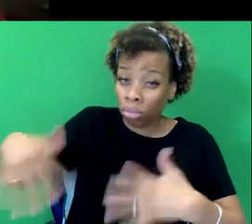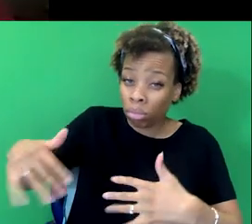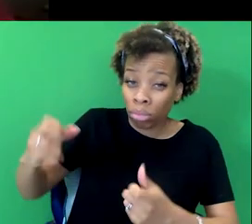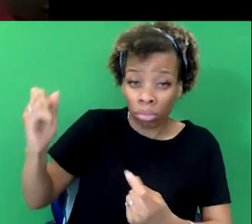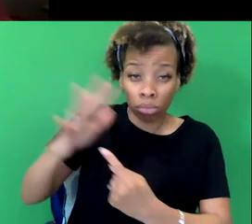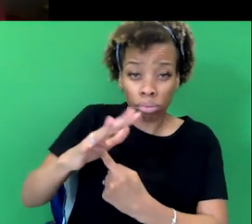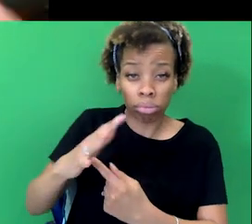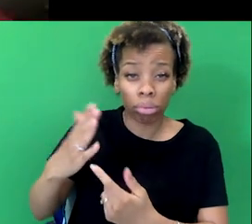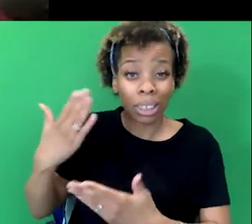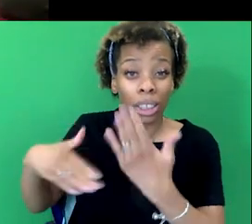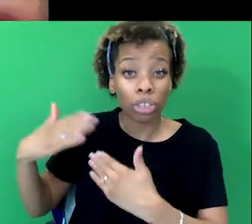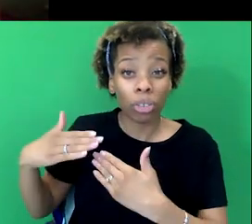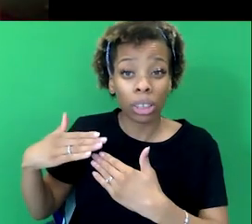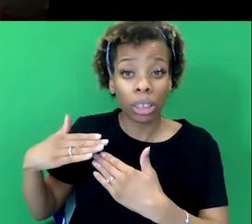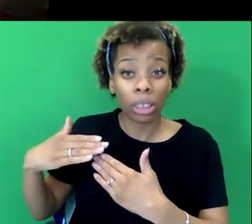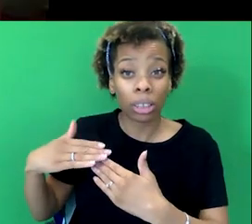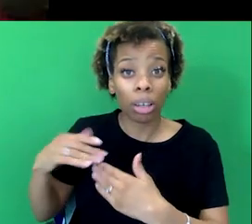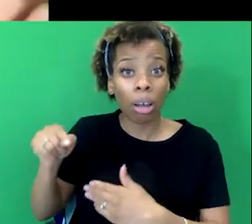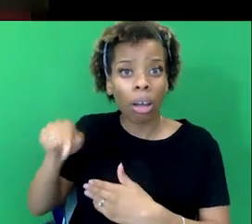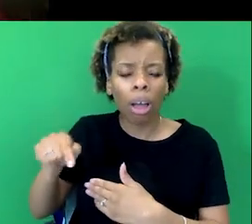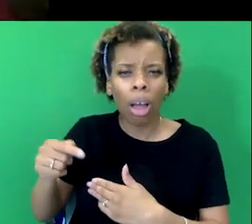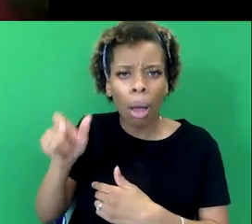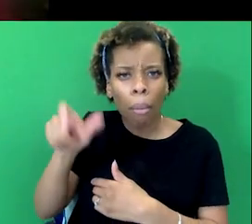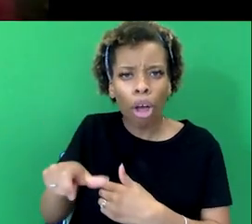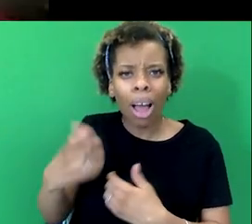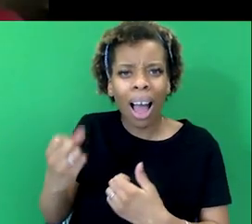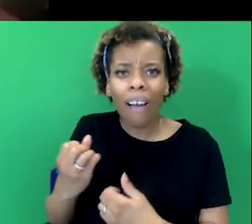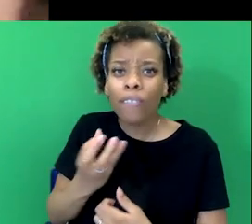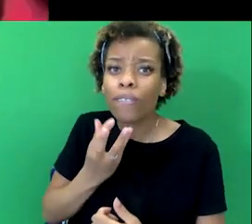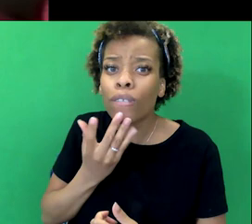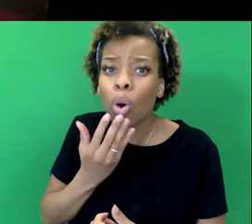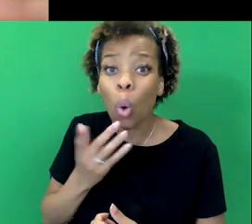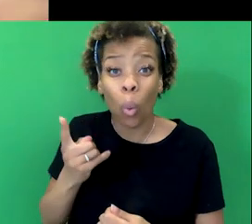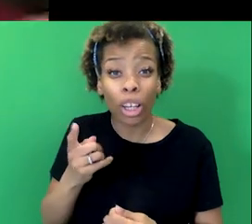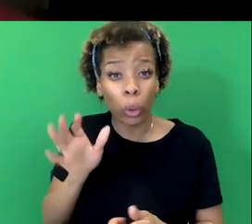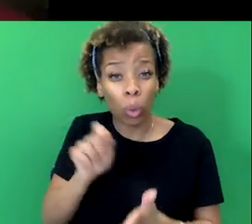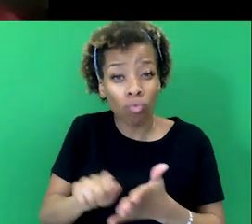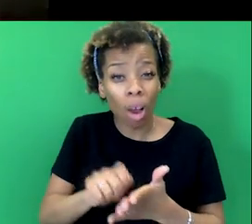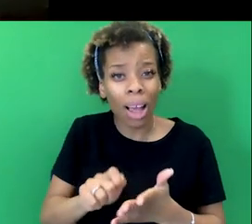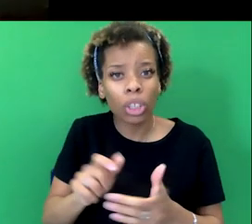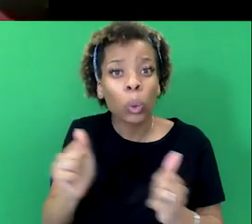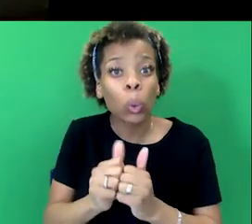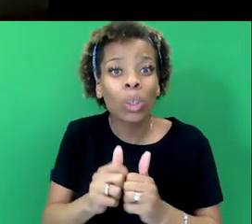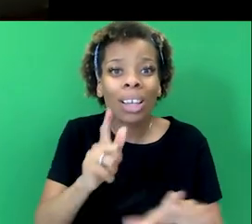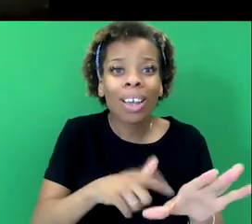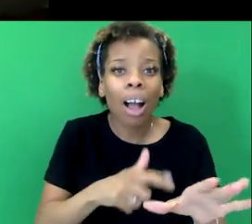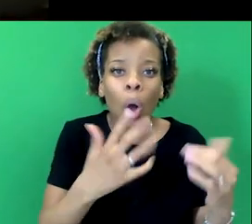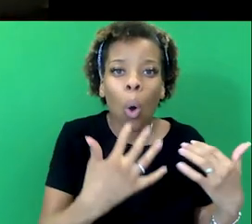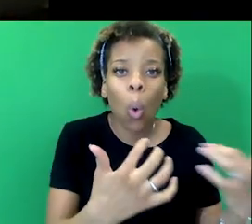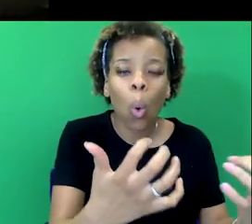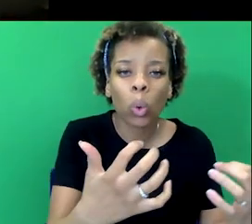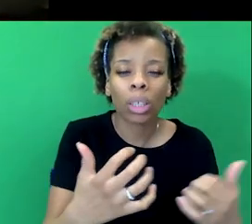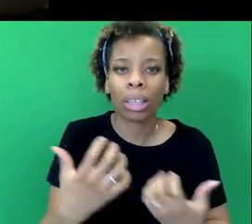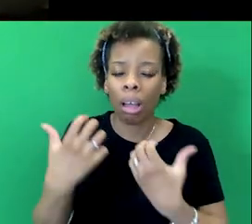but has massive flaws, especially when you're writing for young people, the pressure is on to present